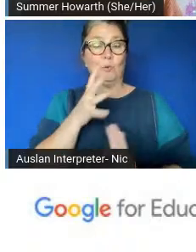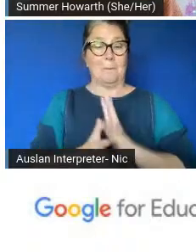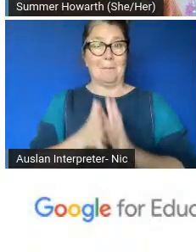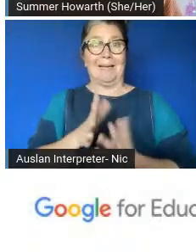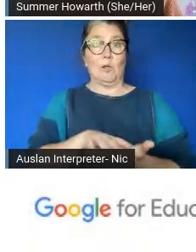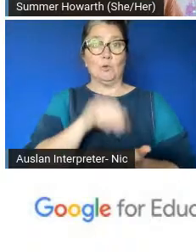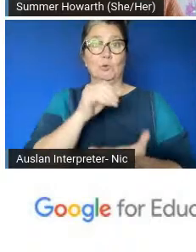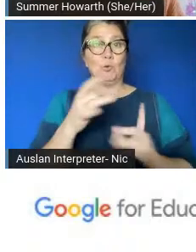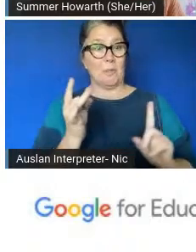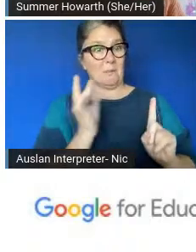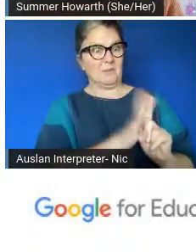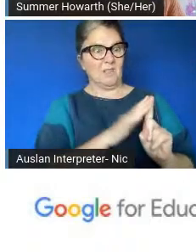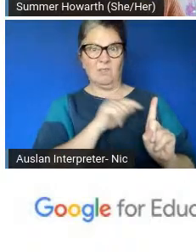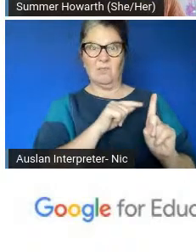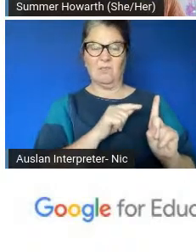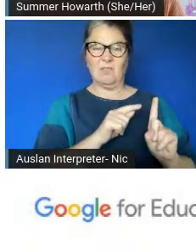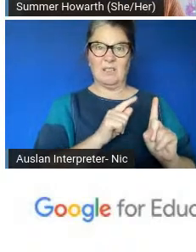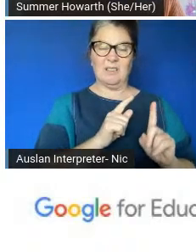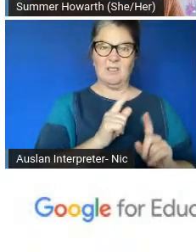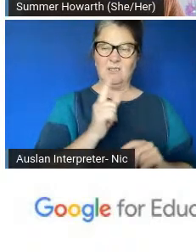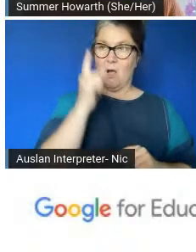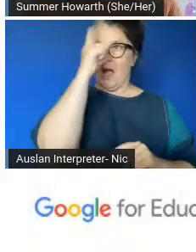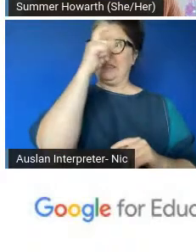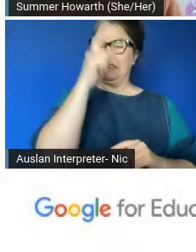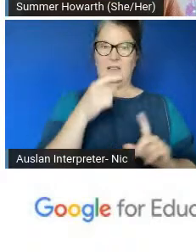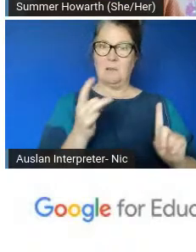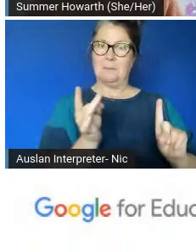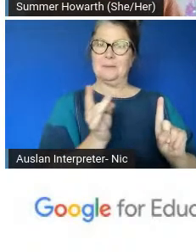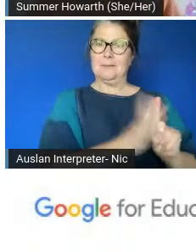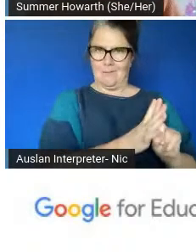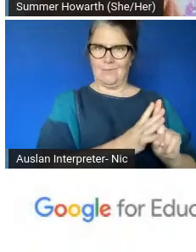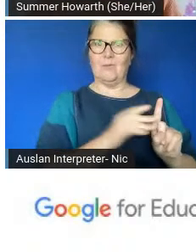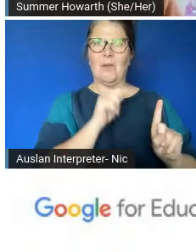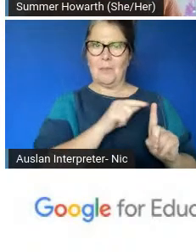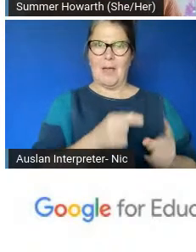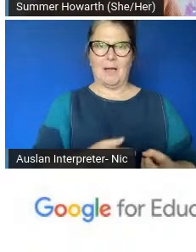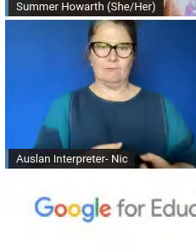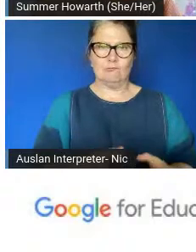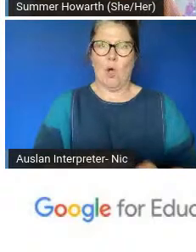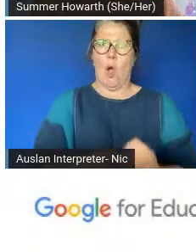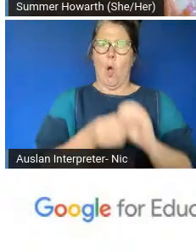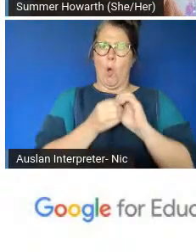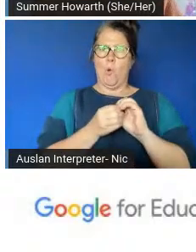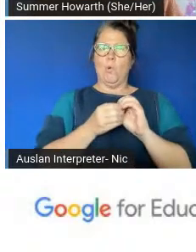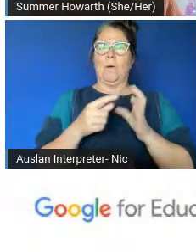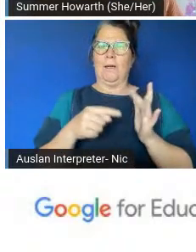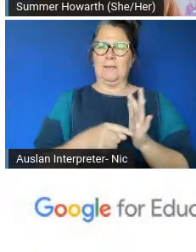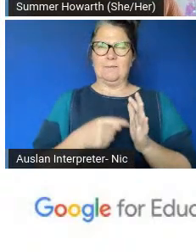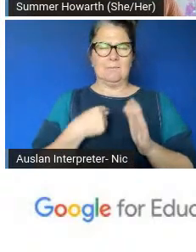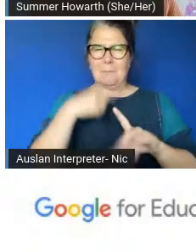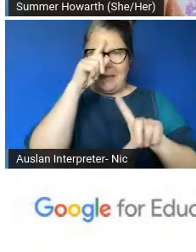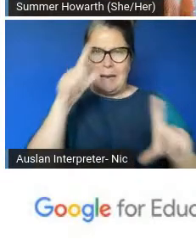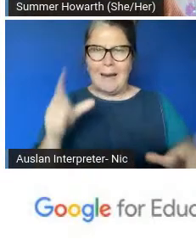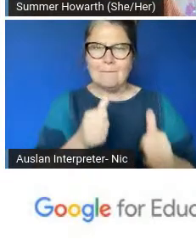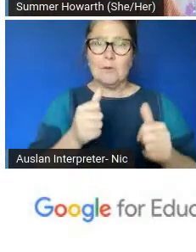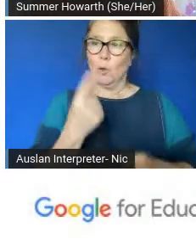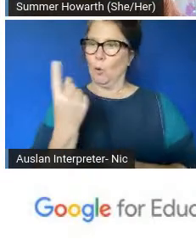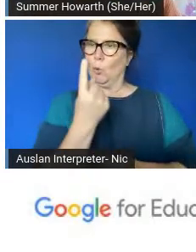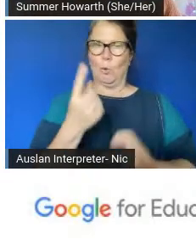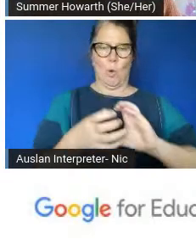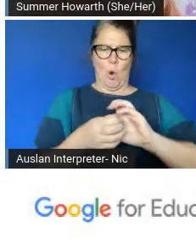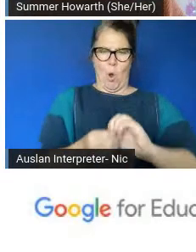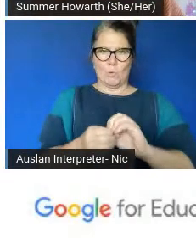real ownership of learning on behalf of the students. I love that provocation by Alan November. Who owns the learning here? The